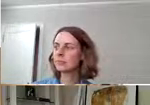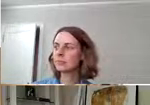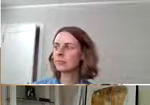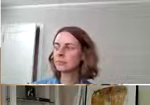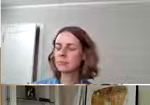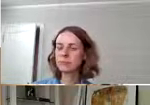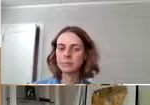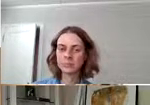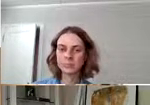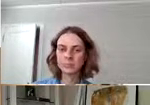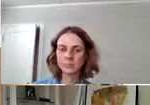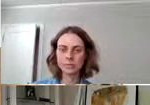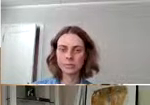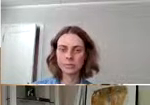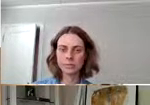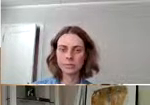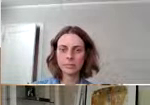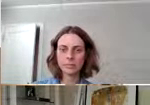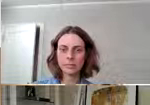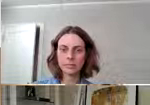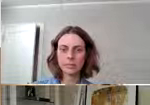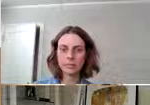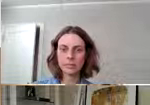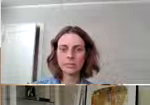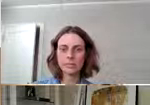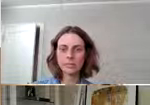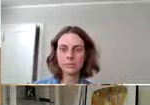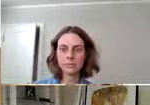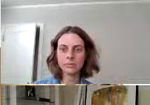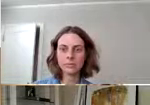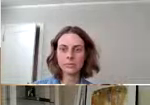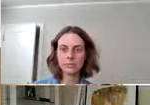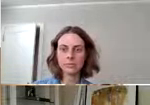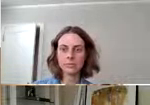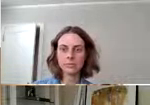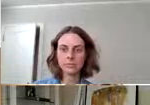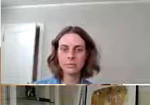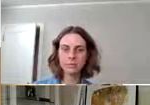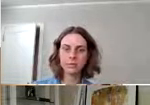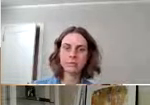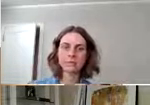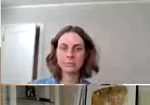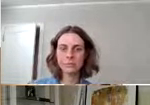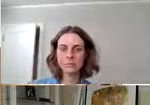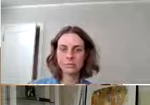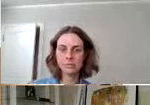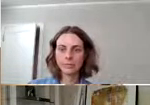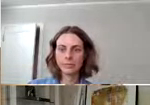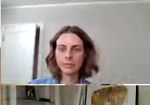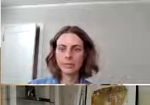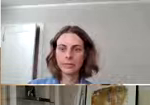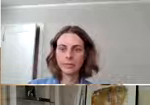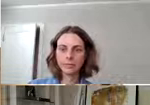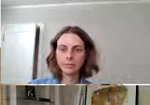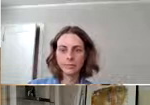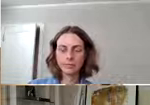by glass master Chihuly, set amidst the fragrant blooms in their exquisite gardens. The